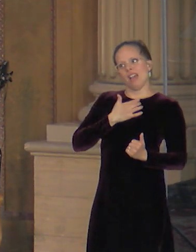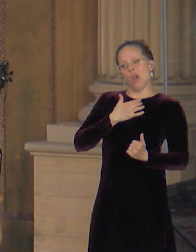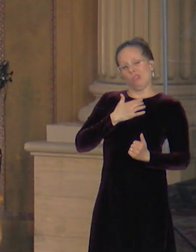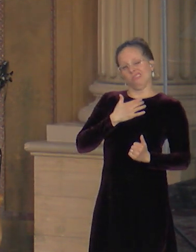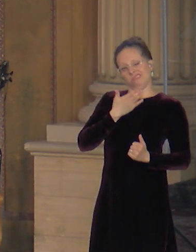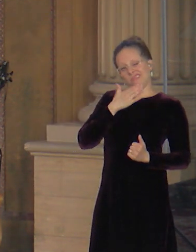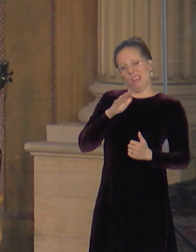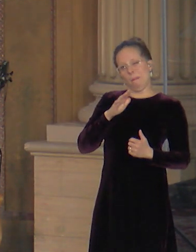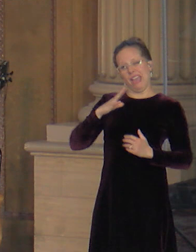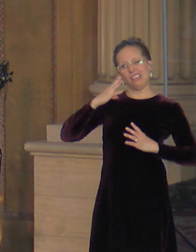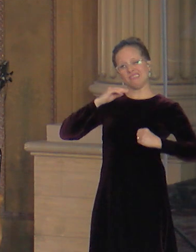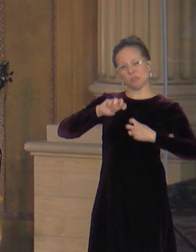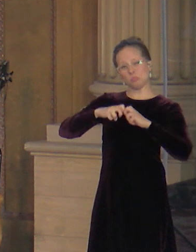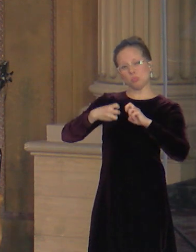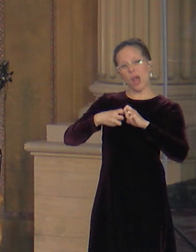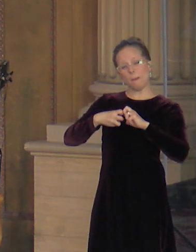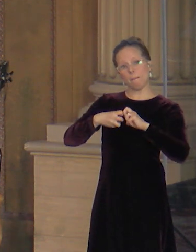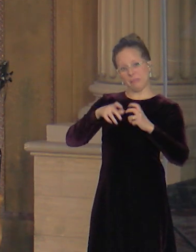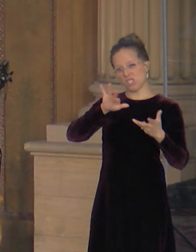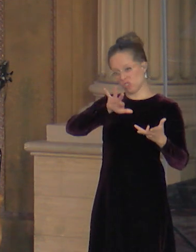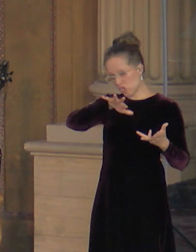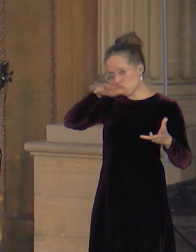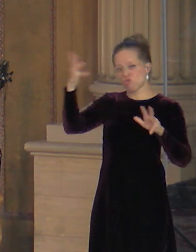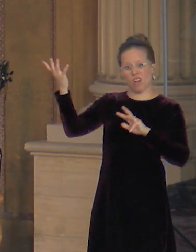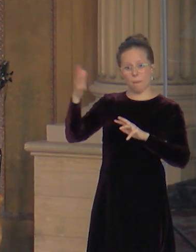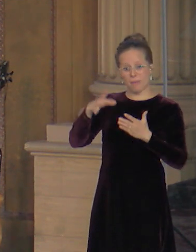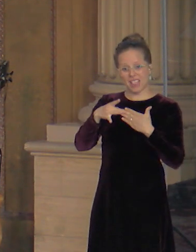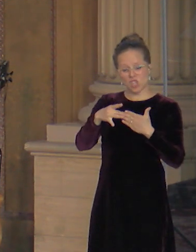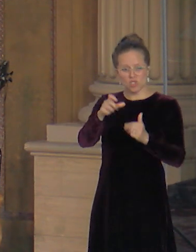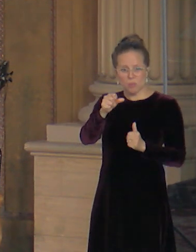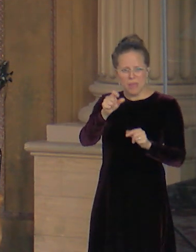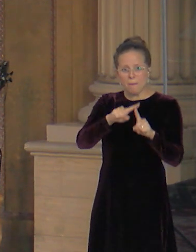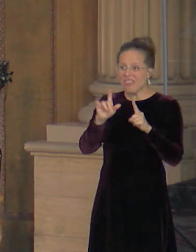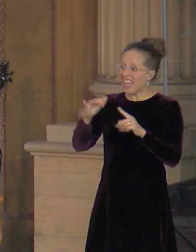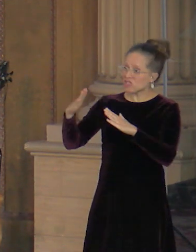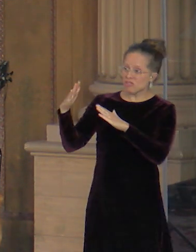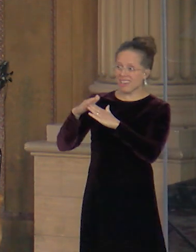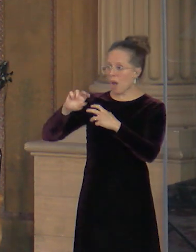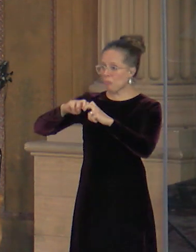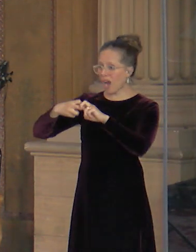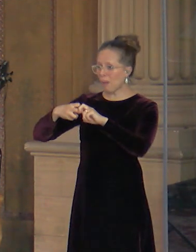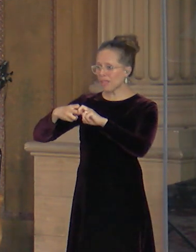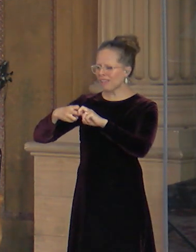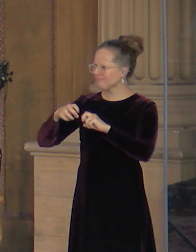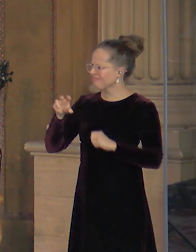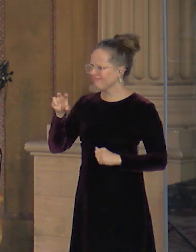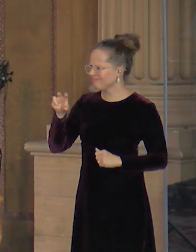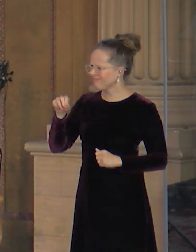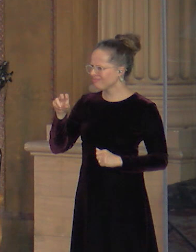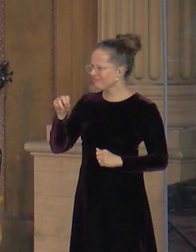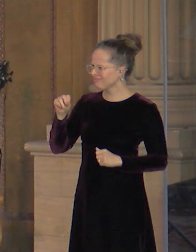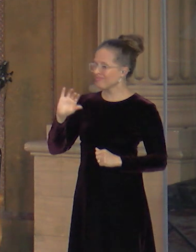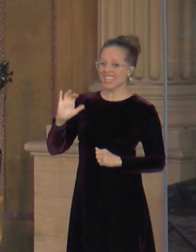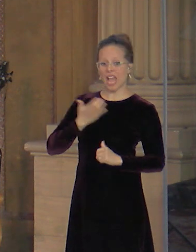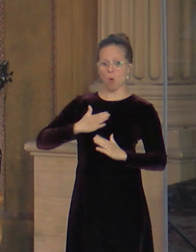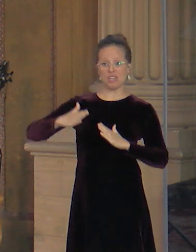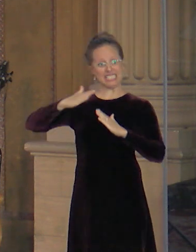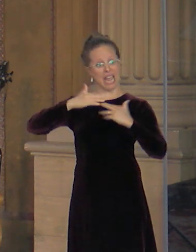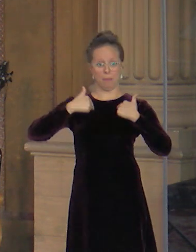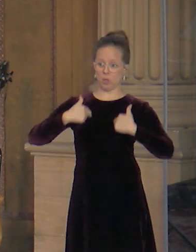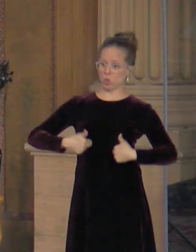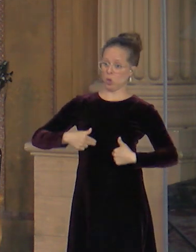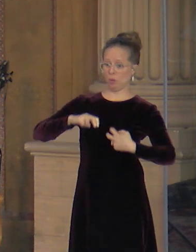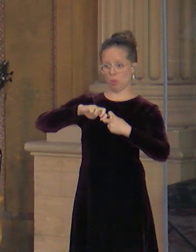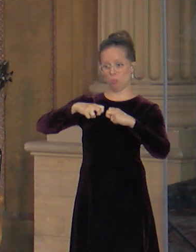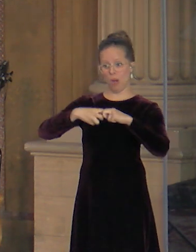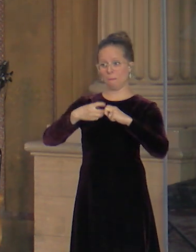leadership in the world that's nowhere near our biggest problem our biggest problem isn't bad politics that's not